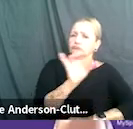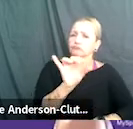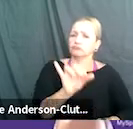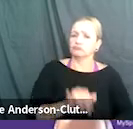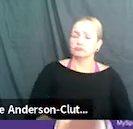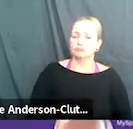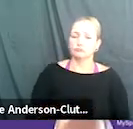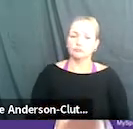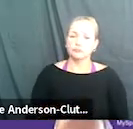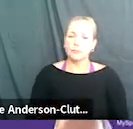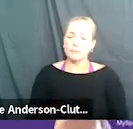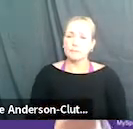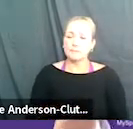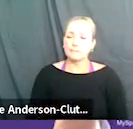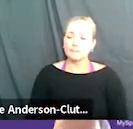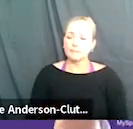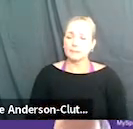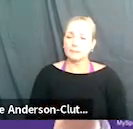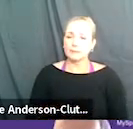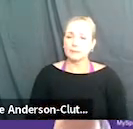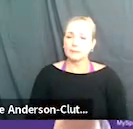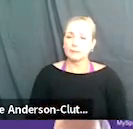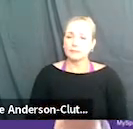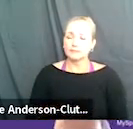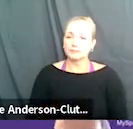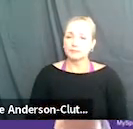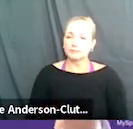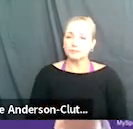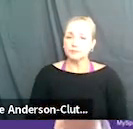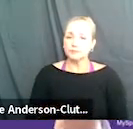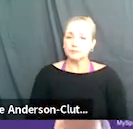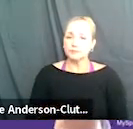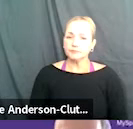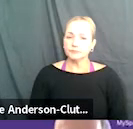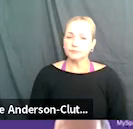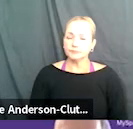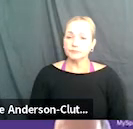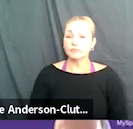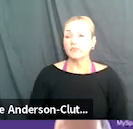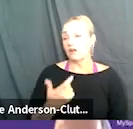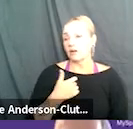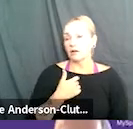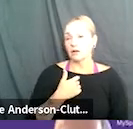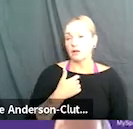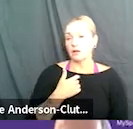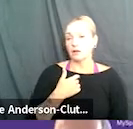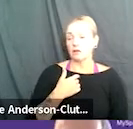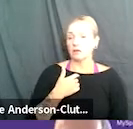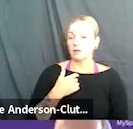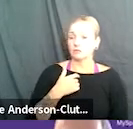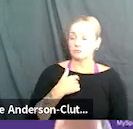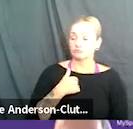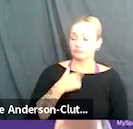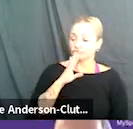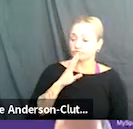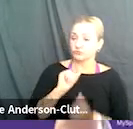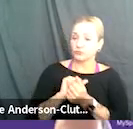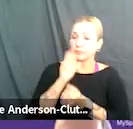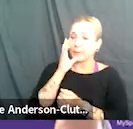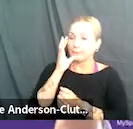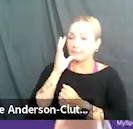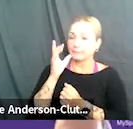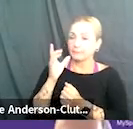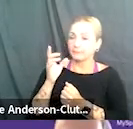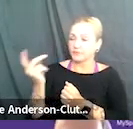in the last couple of weeks, though, was we don't know whether the fluoxetine just happened to be coincidental to that improvement, or whether or not it